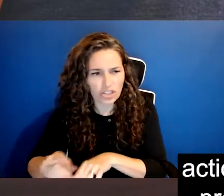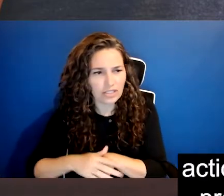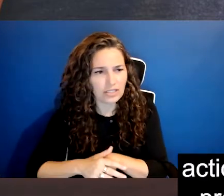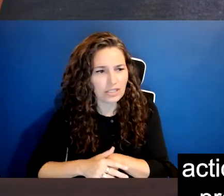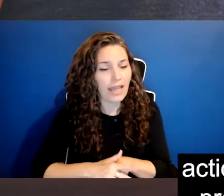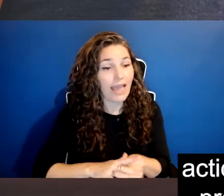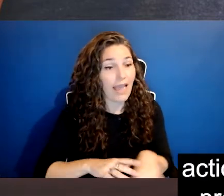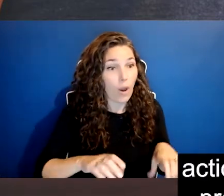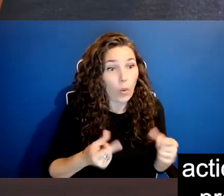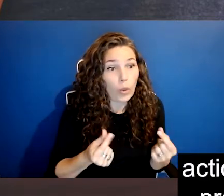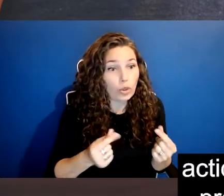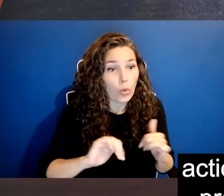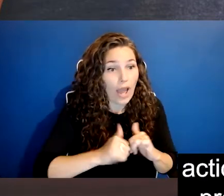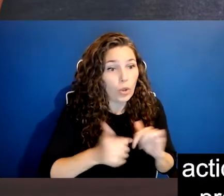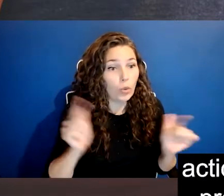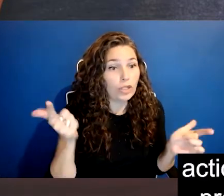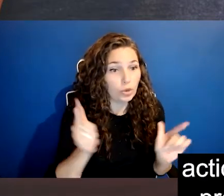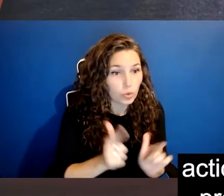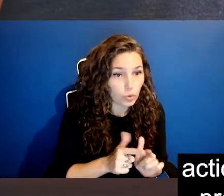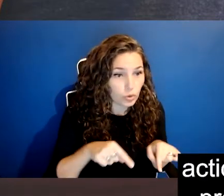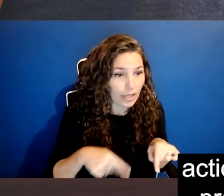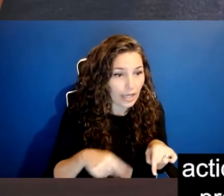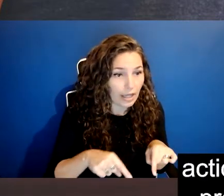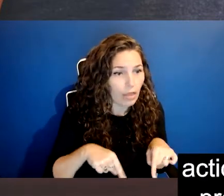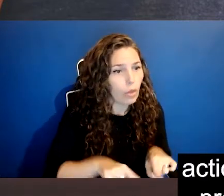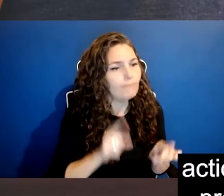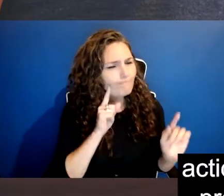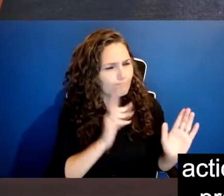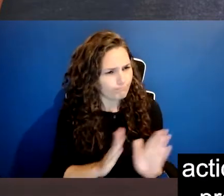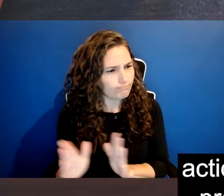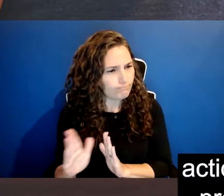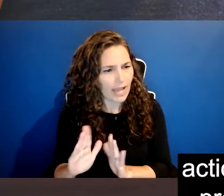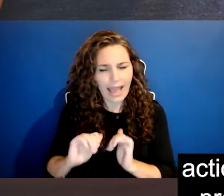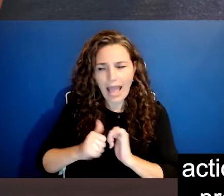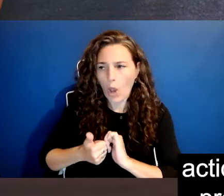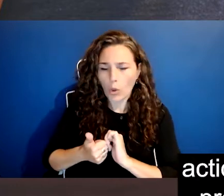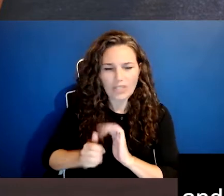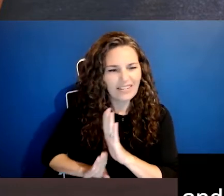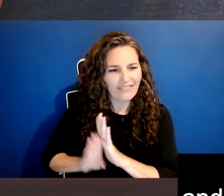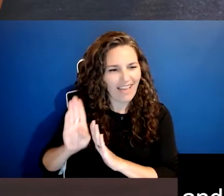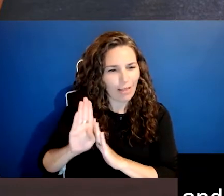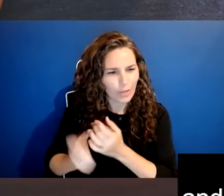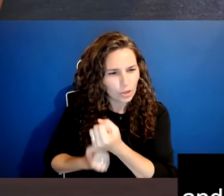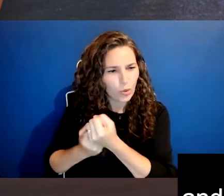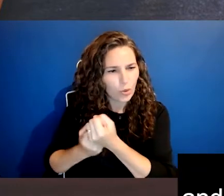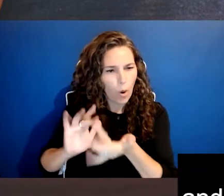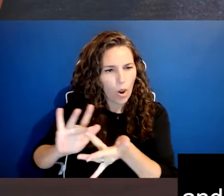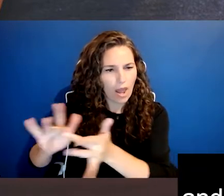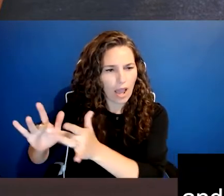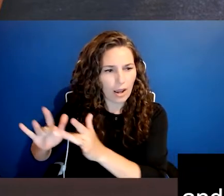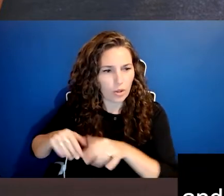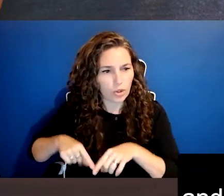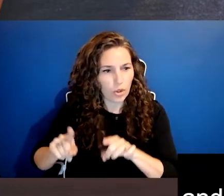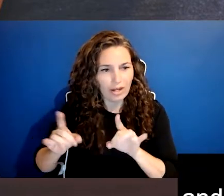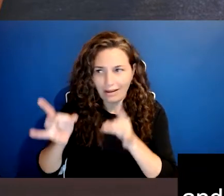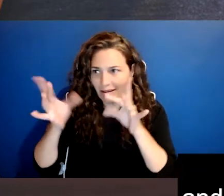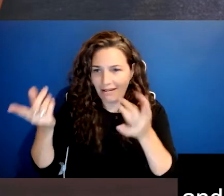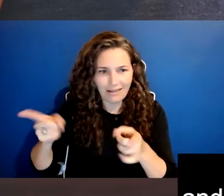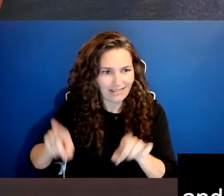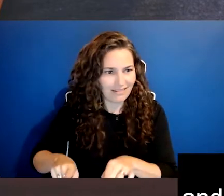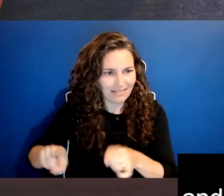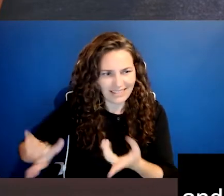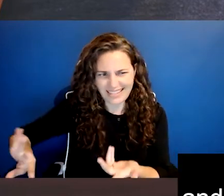can take to reduce anxiety through preparation, ways to build support networks to help you in a disaster, and